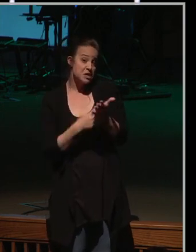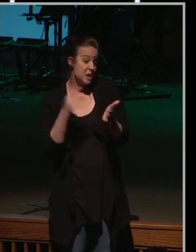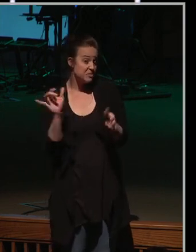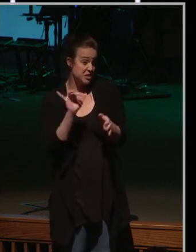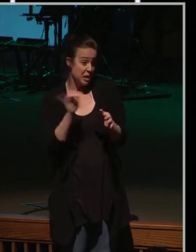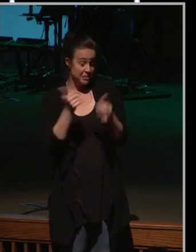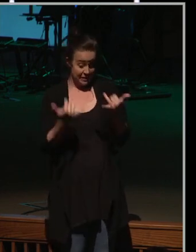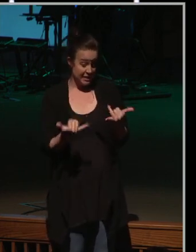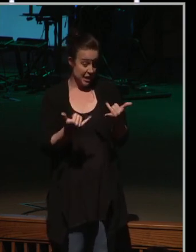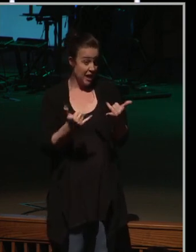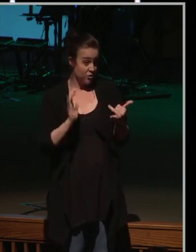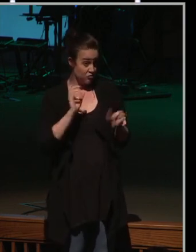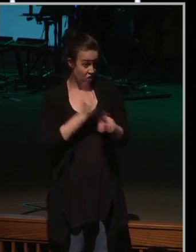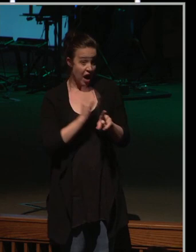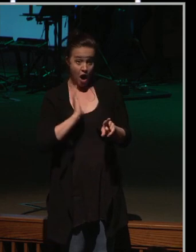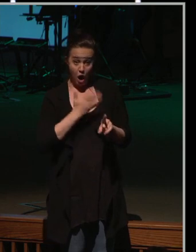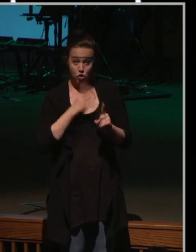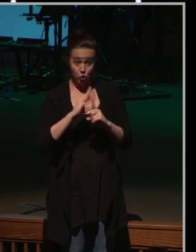in to our faith.